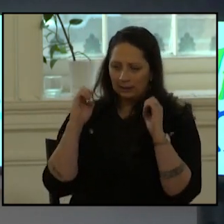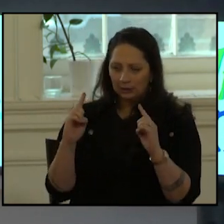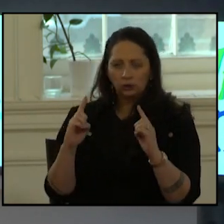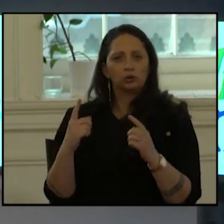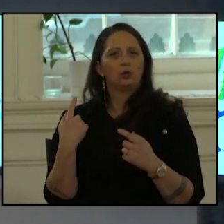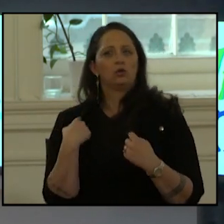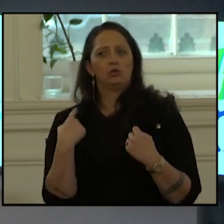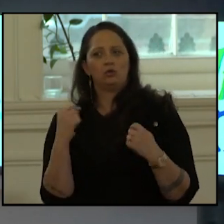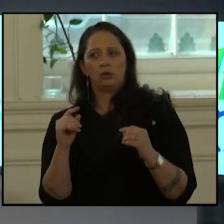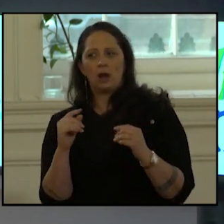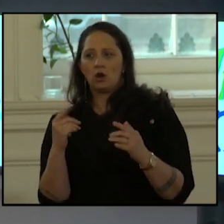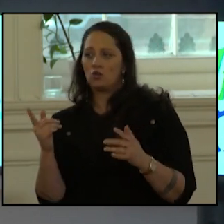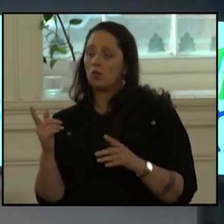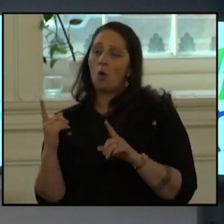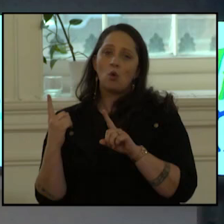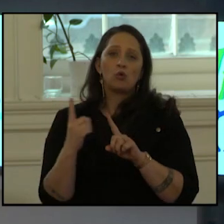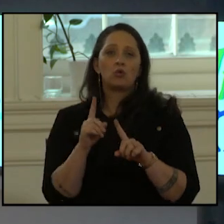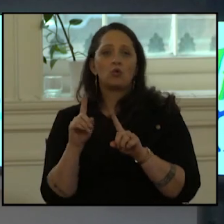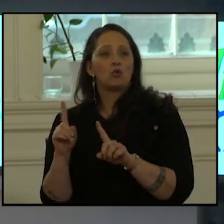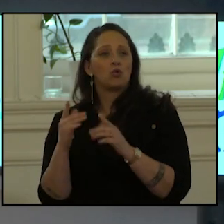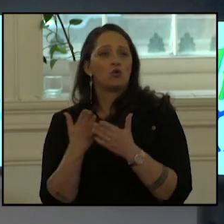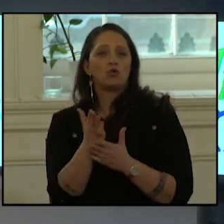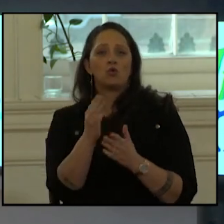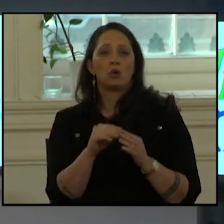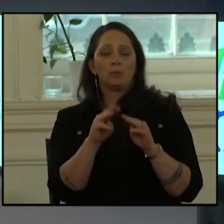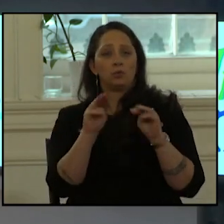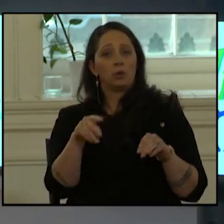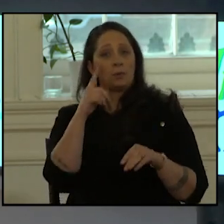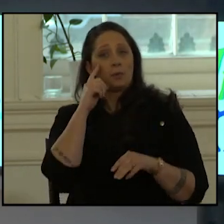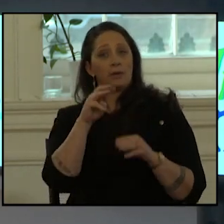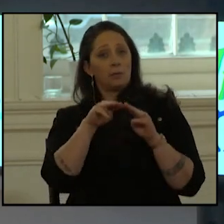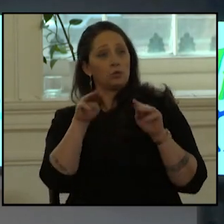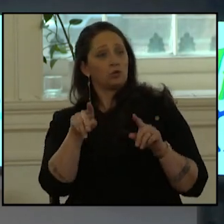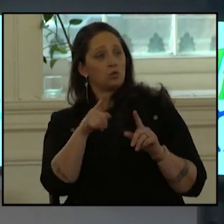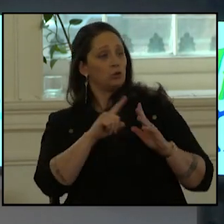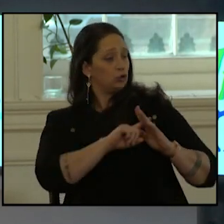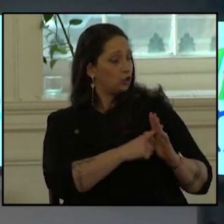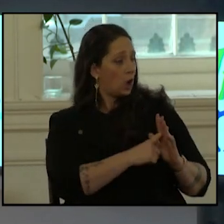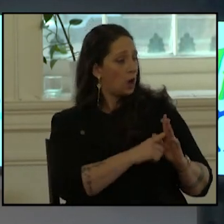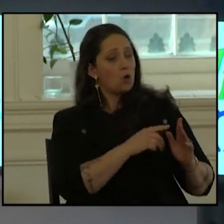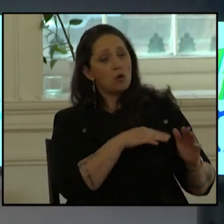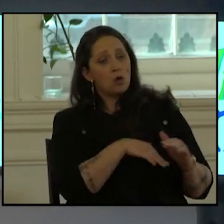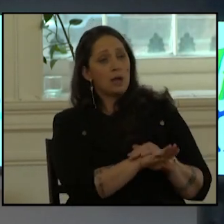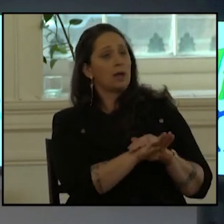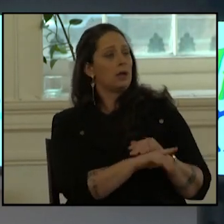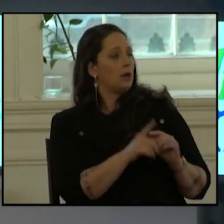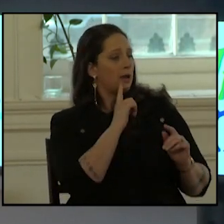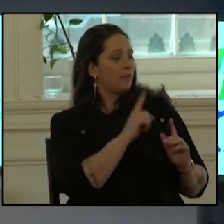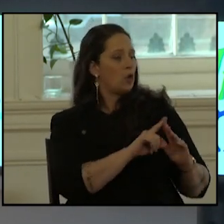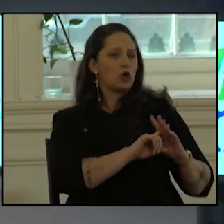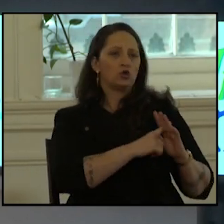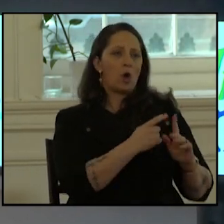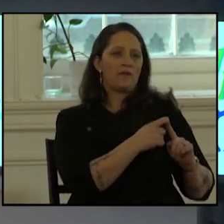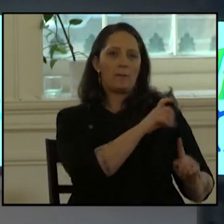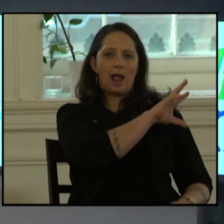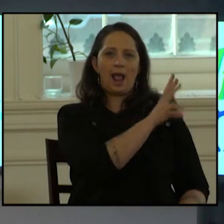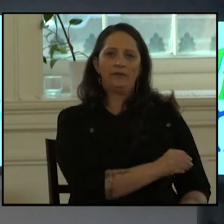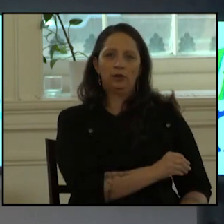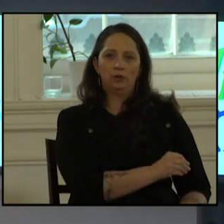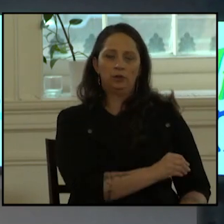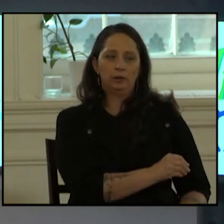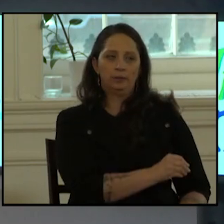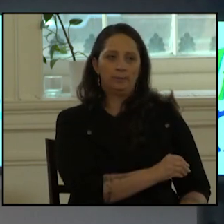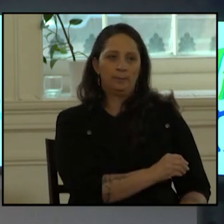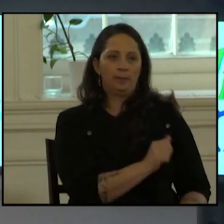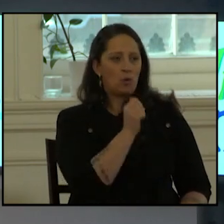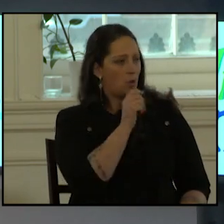bring them through this museum, because the museum goes in a chronological order, starting from the origins of Africa, because there wouldn't